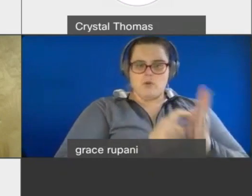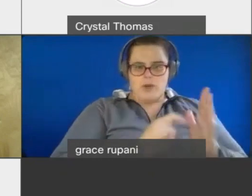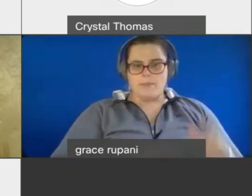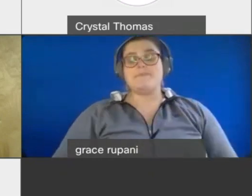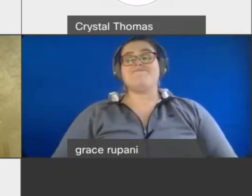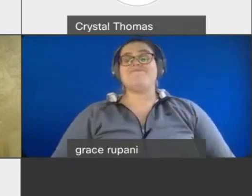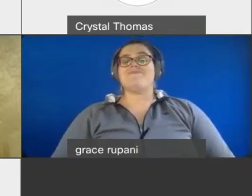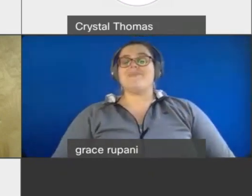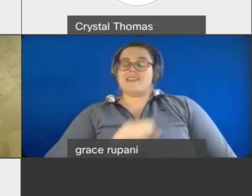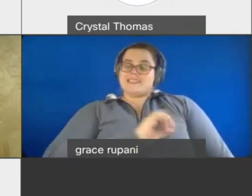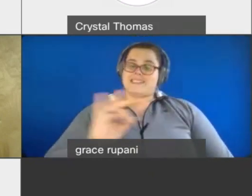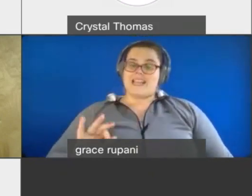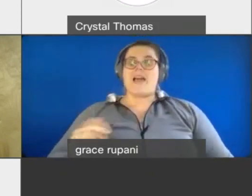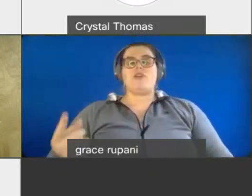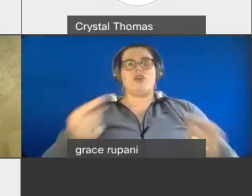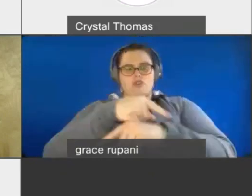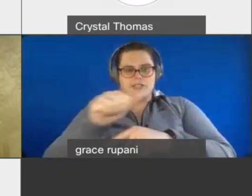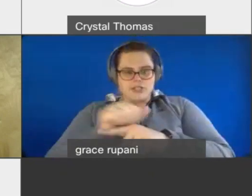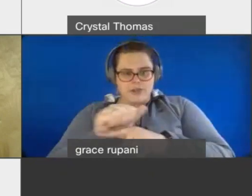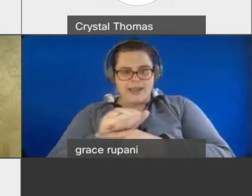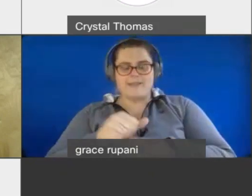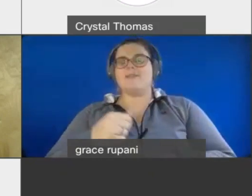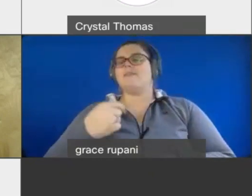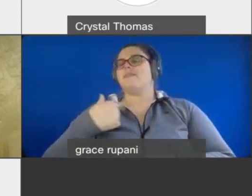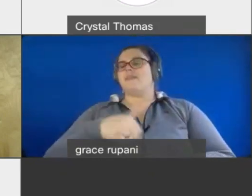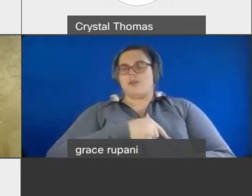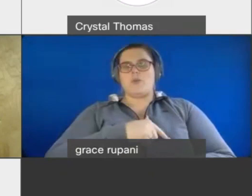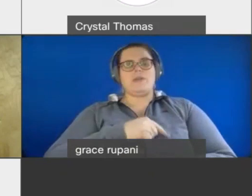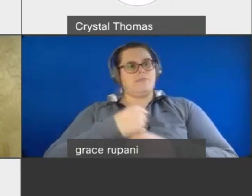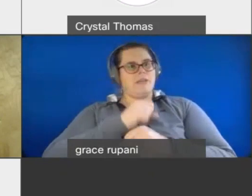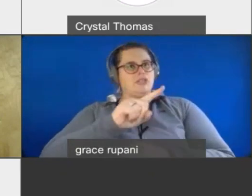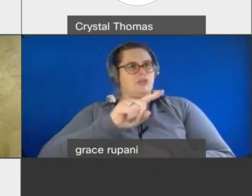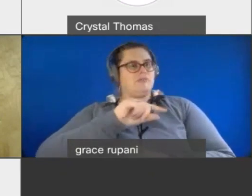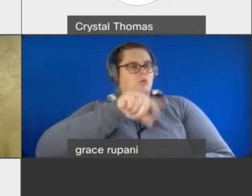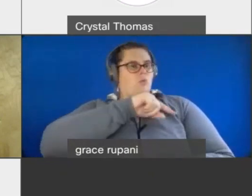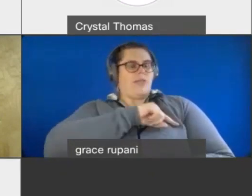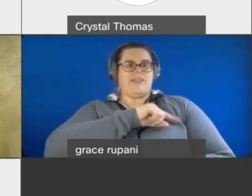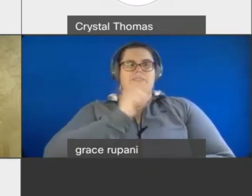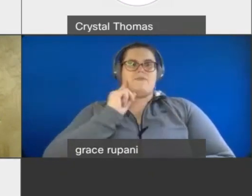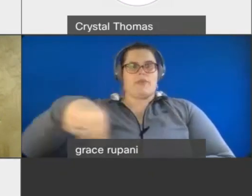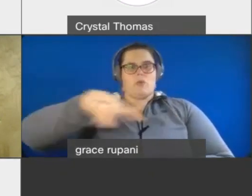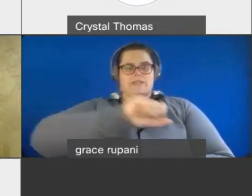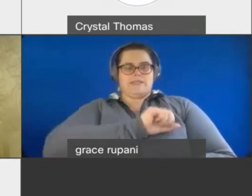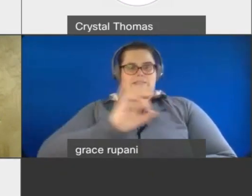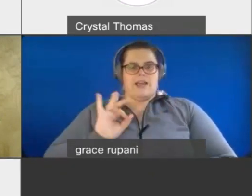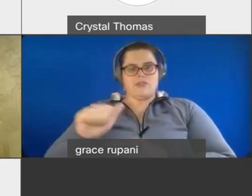Staff cross-training, health tech's policy to train staff across board on all persons